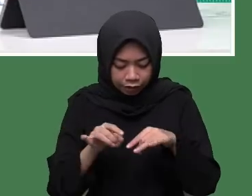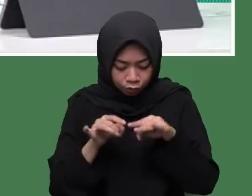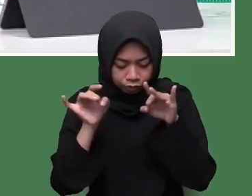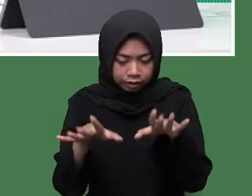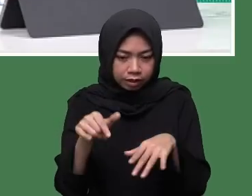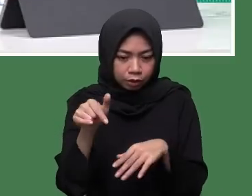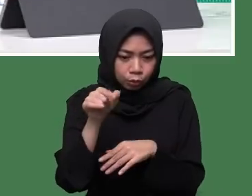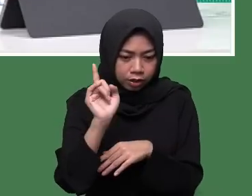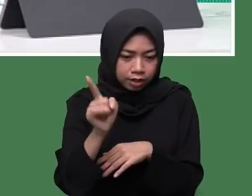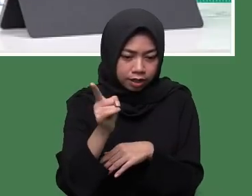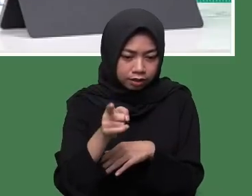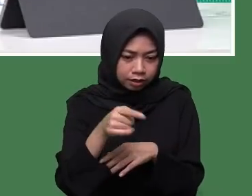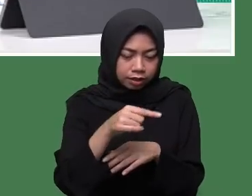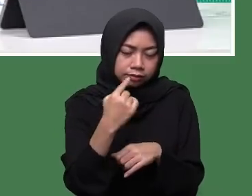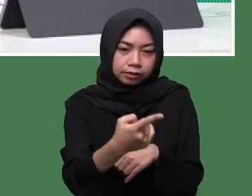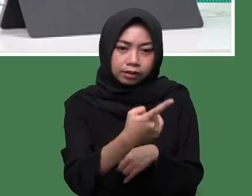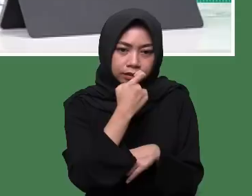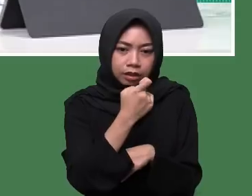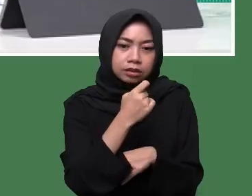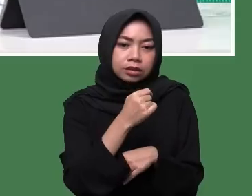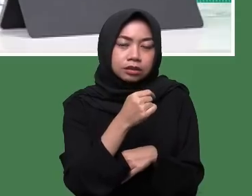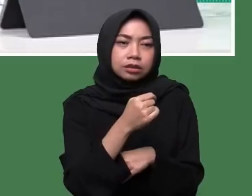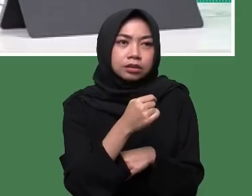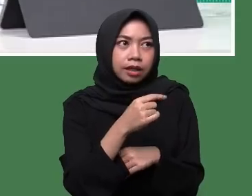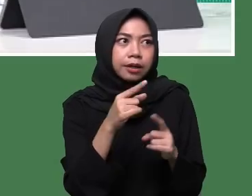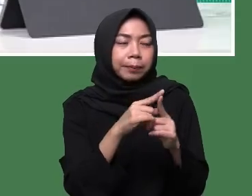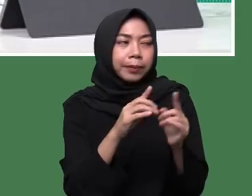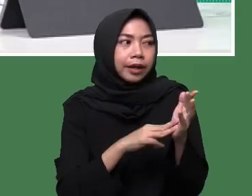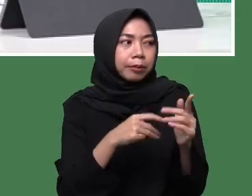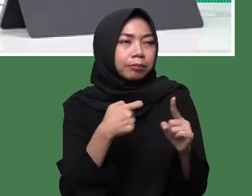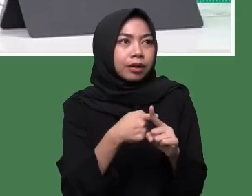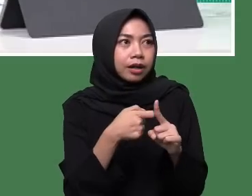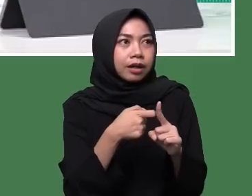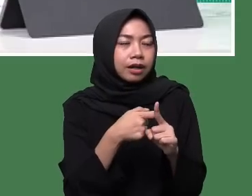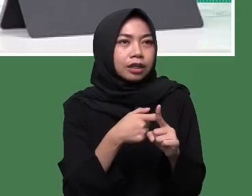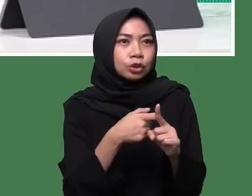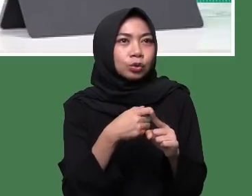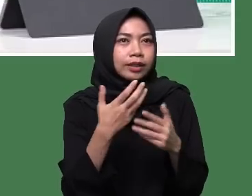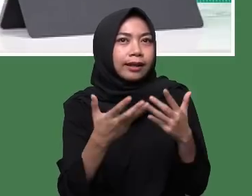of new cases, does Indonesia expect to have FMD under control by the end of the year?